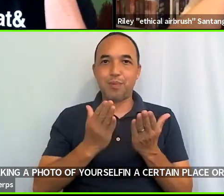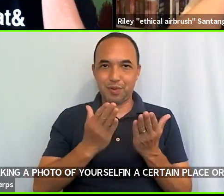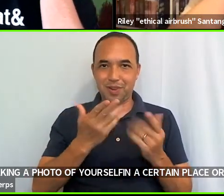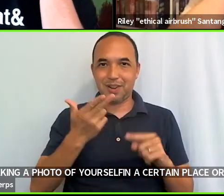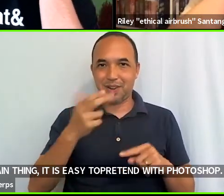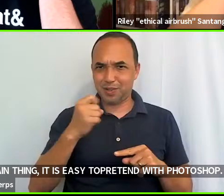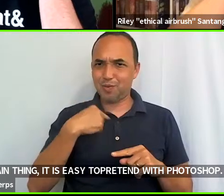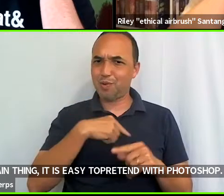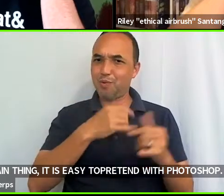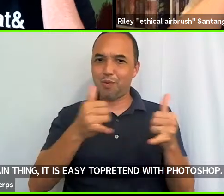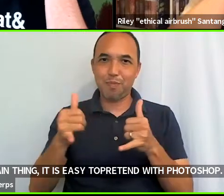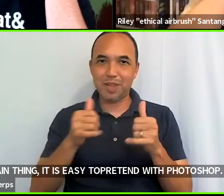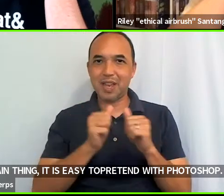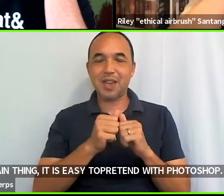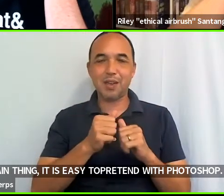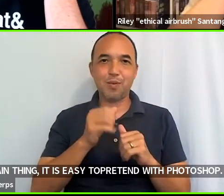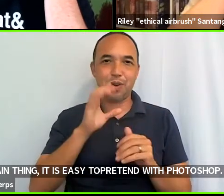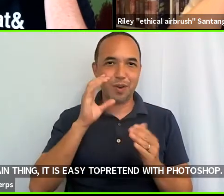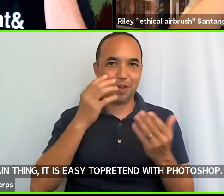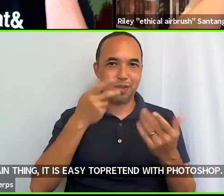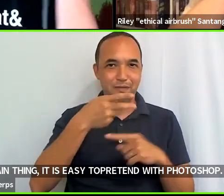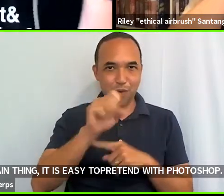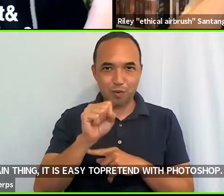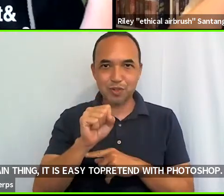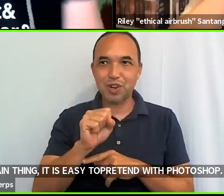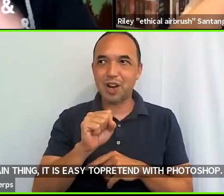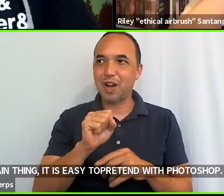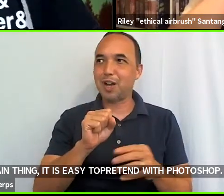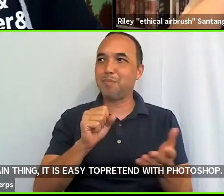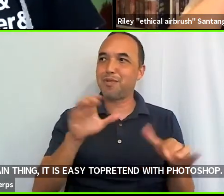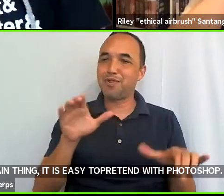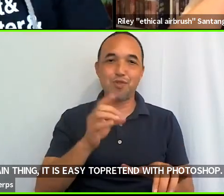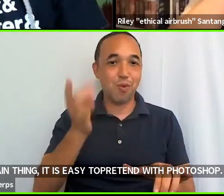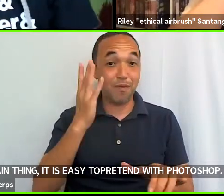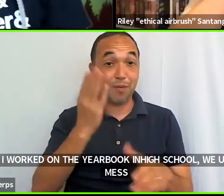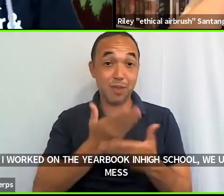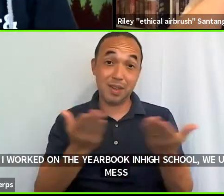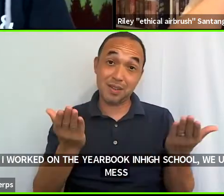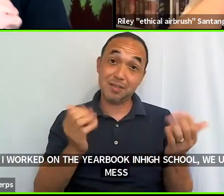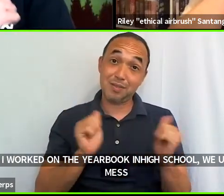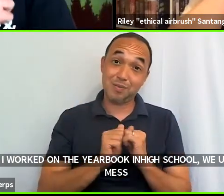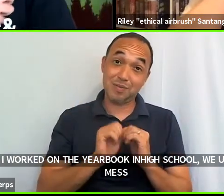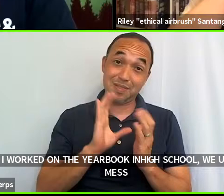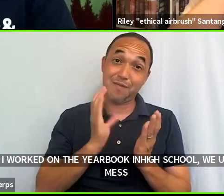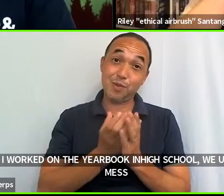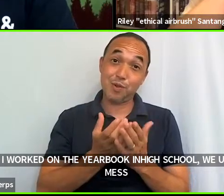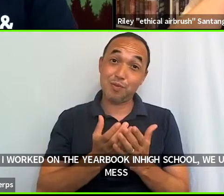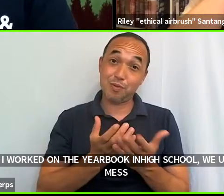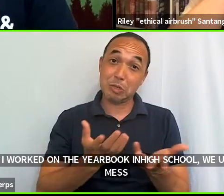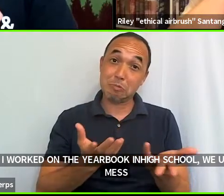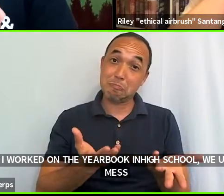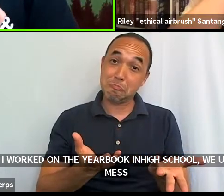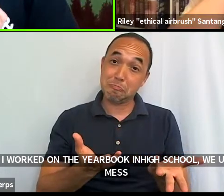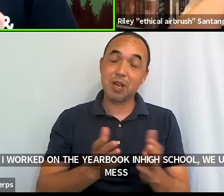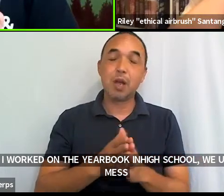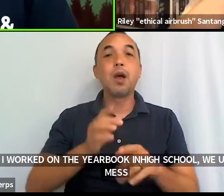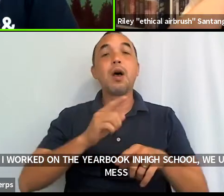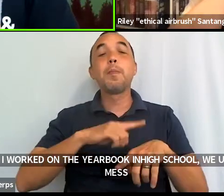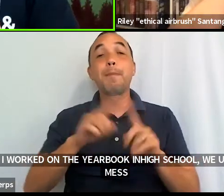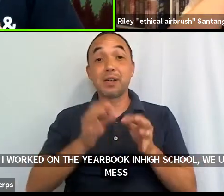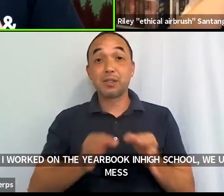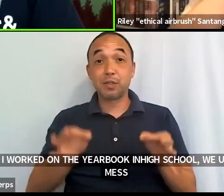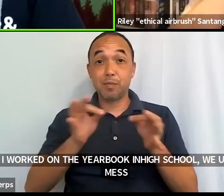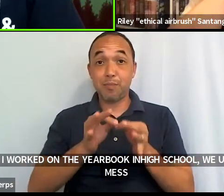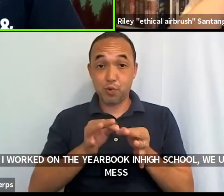and make all sorts of terrible things happen to people and places at our school. But it's important. So these